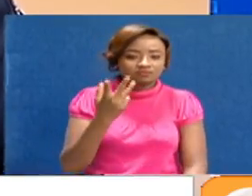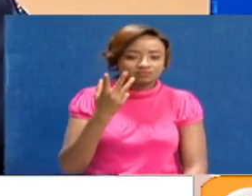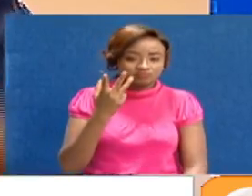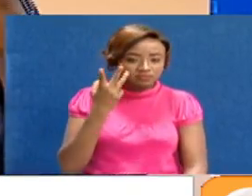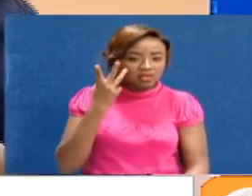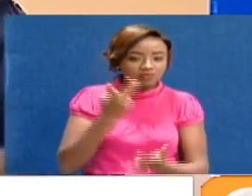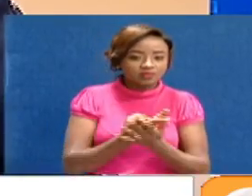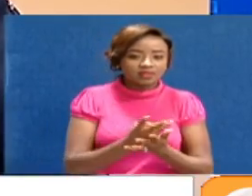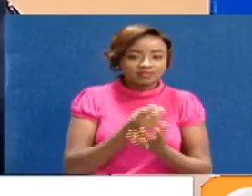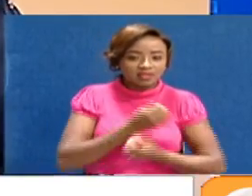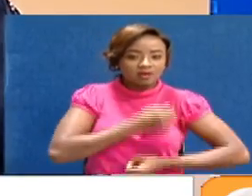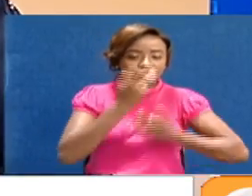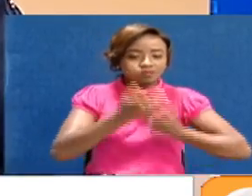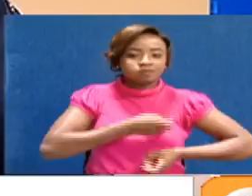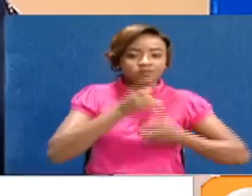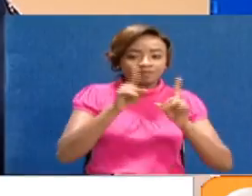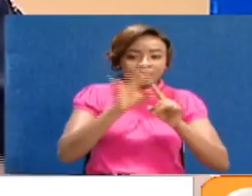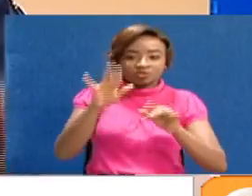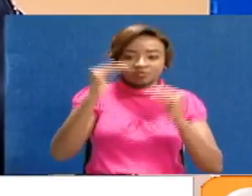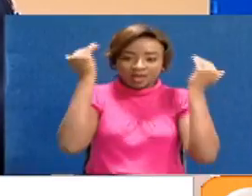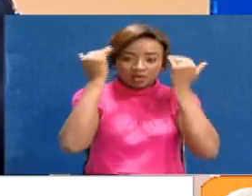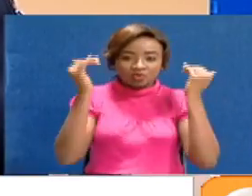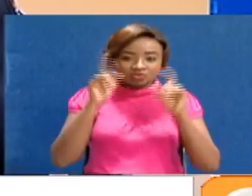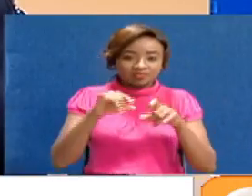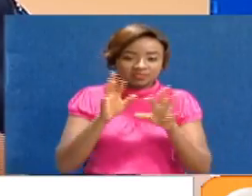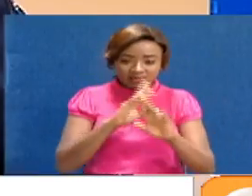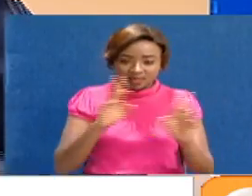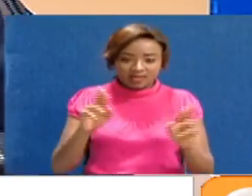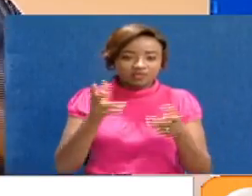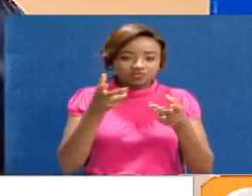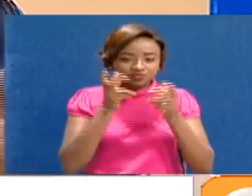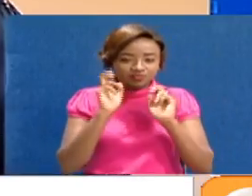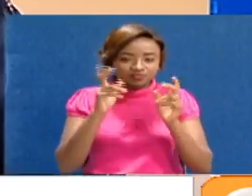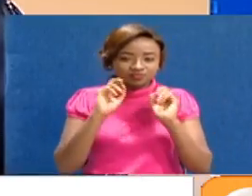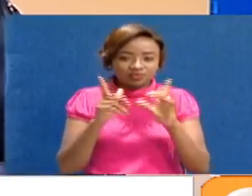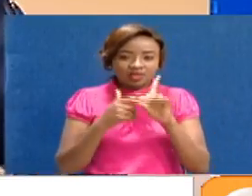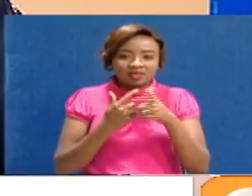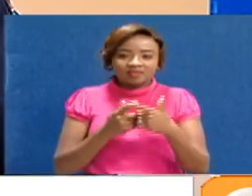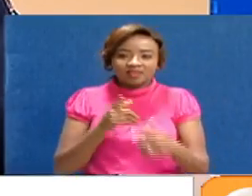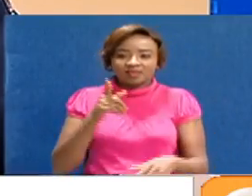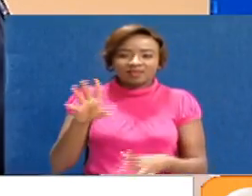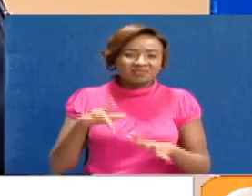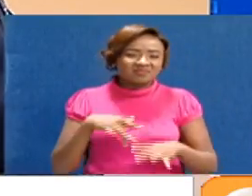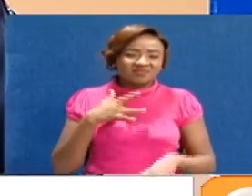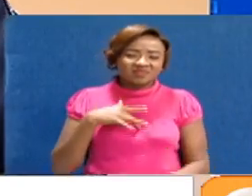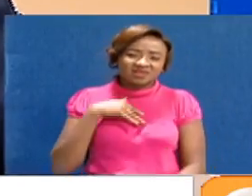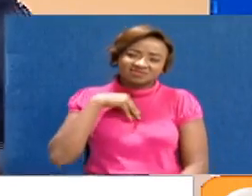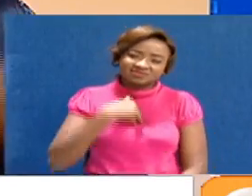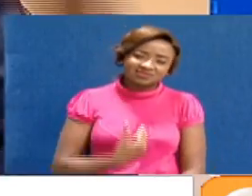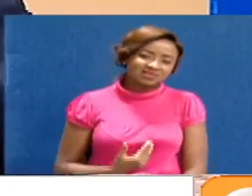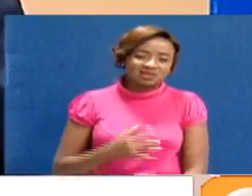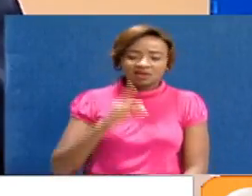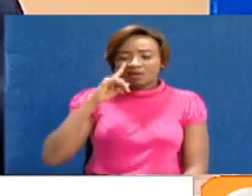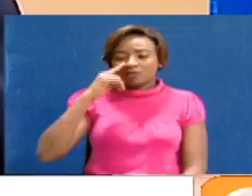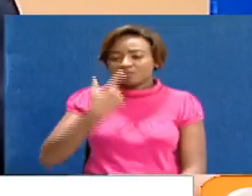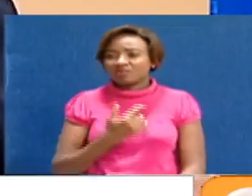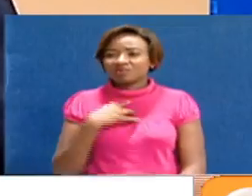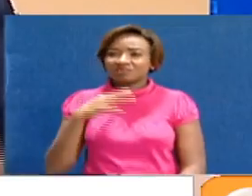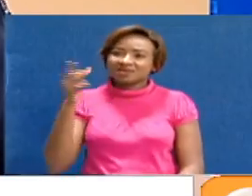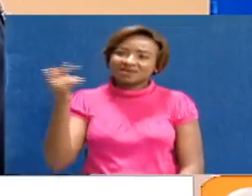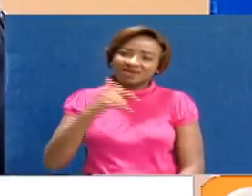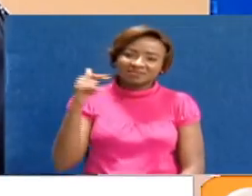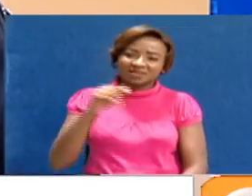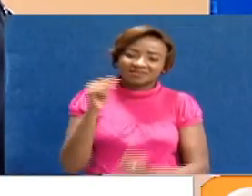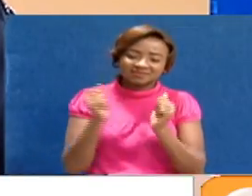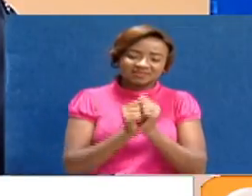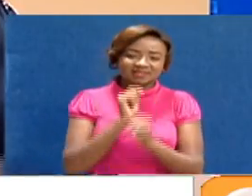to testify, the court also, we have to be ready to hear them, so that they won't get fatigued, witness fatigue, that have come 10